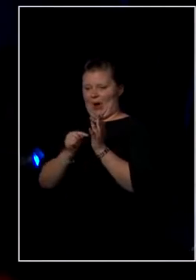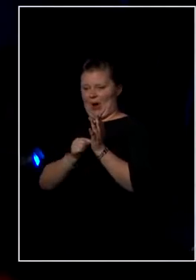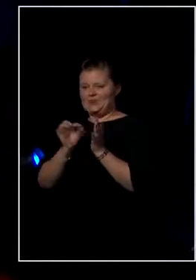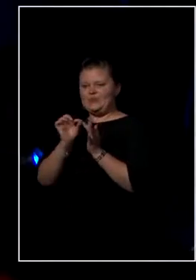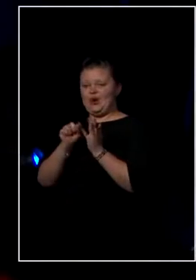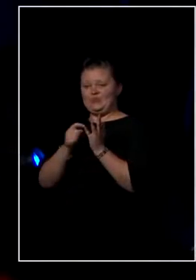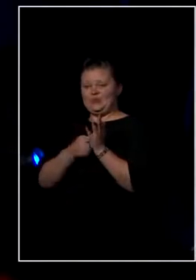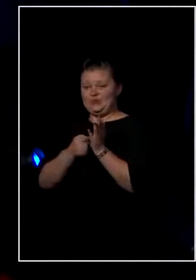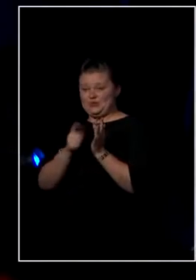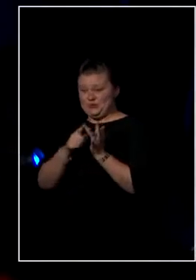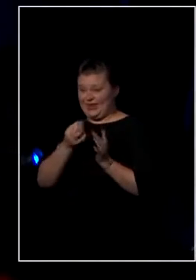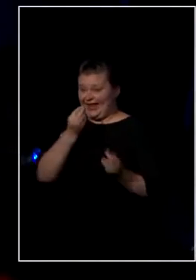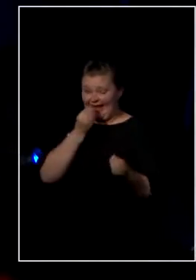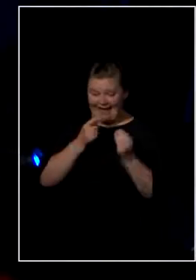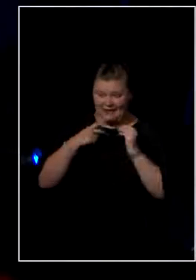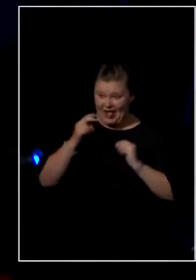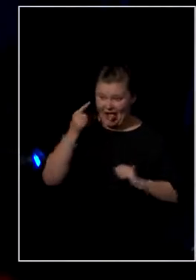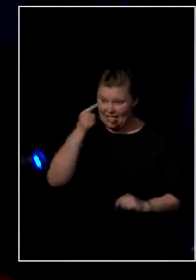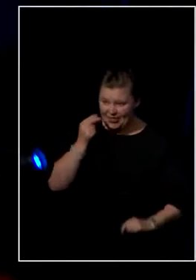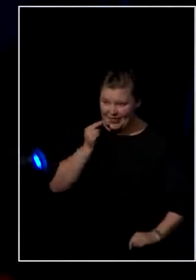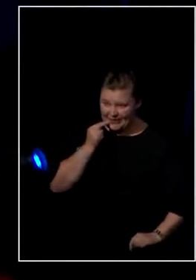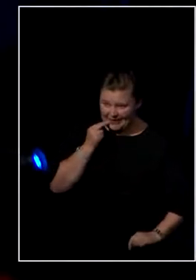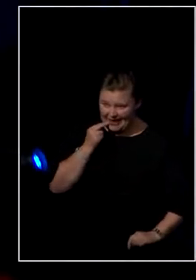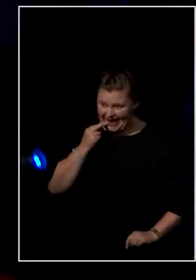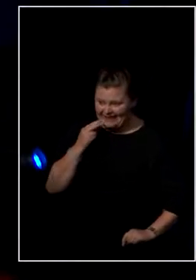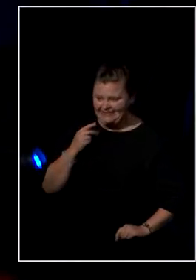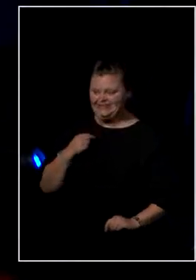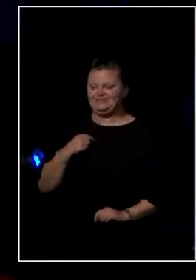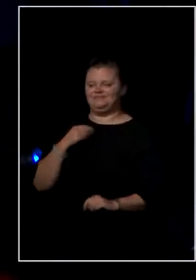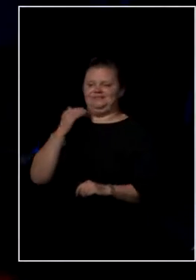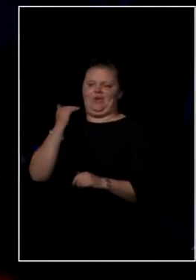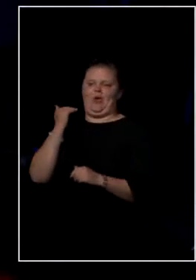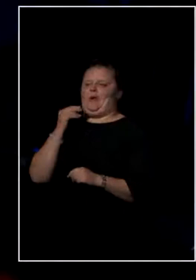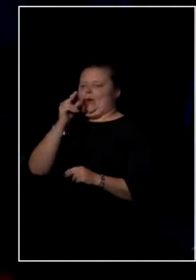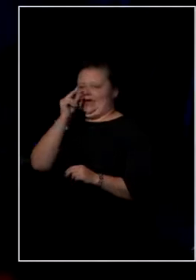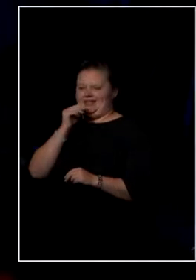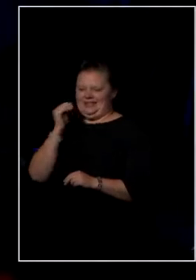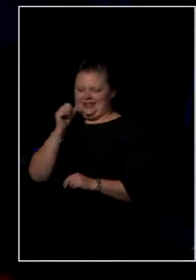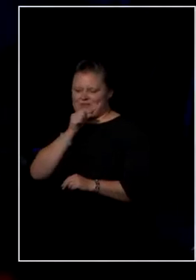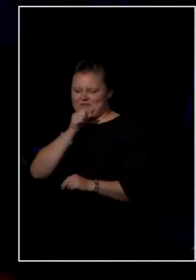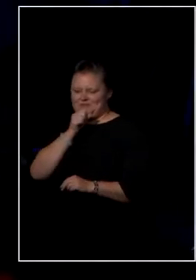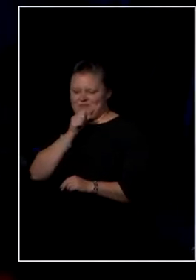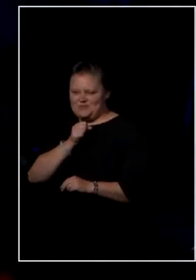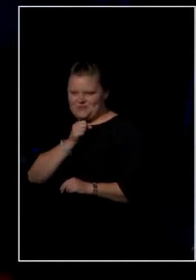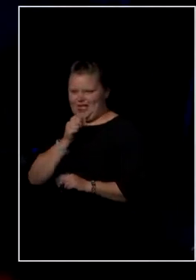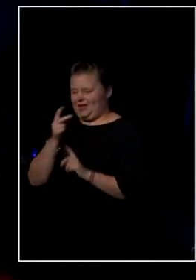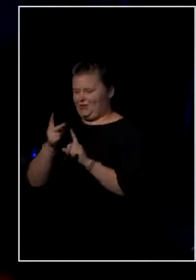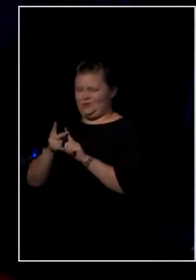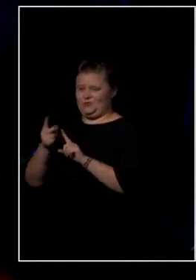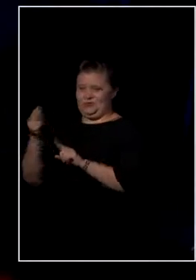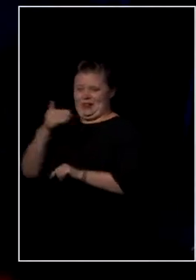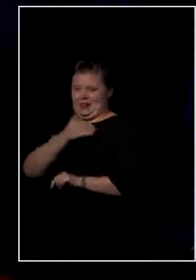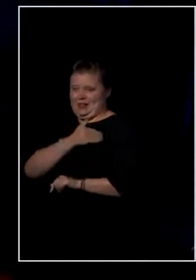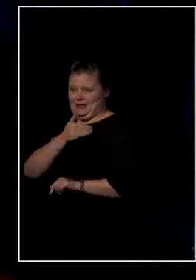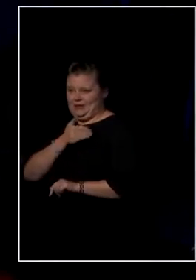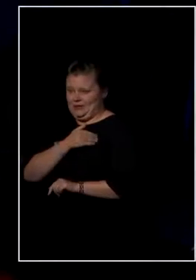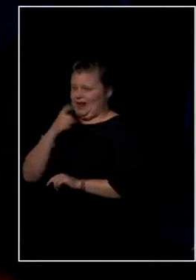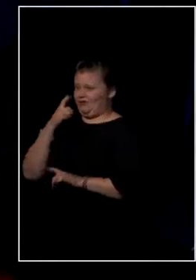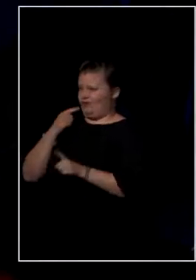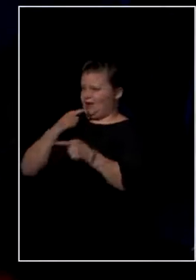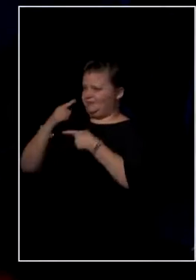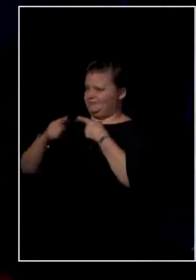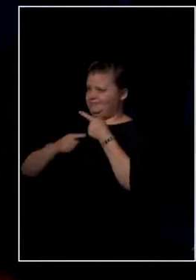nuts. This is amuses the young man I'm talking to at 2 a.m. He's taken me home and I'm trying to explain how bad my eyes